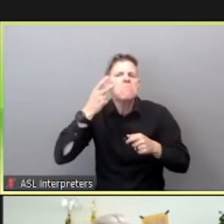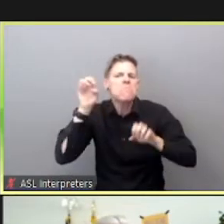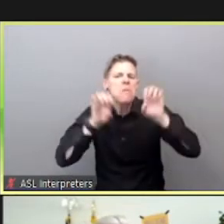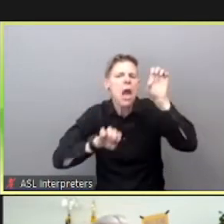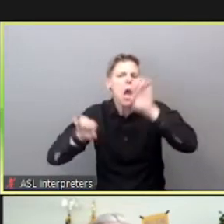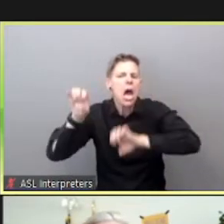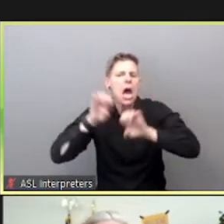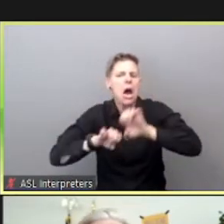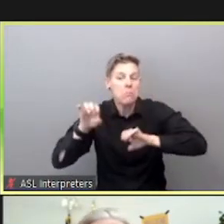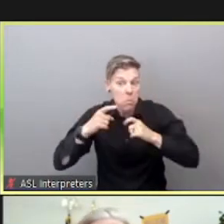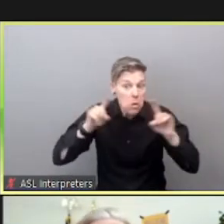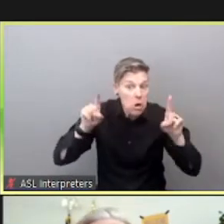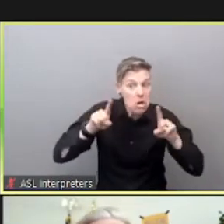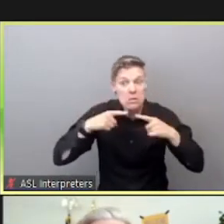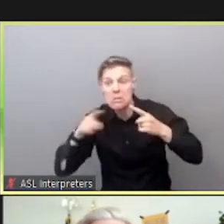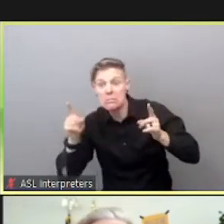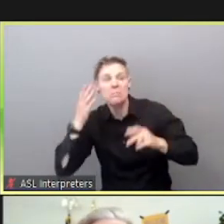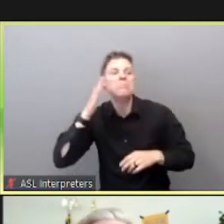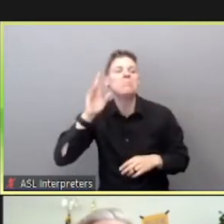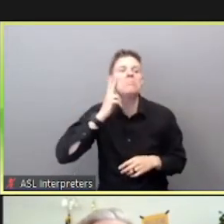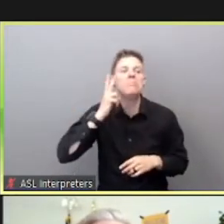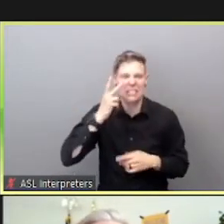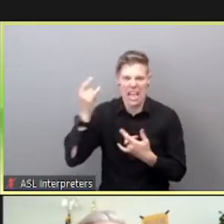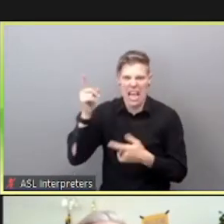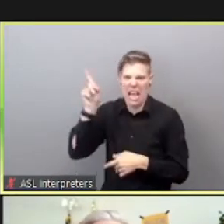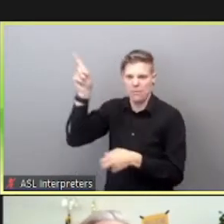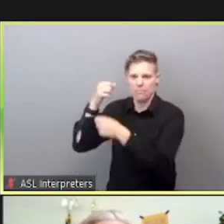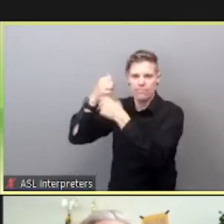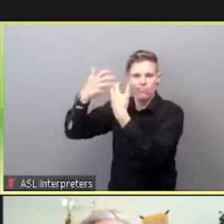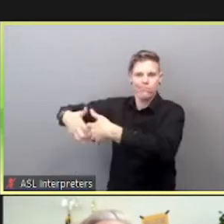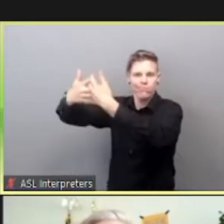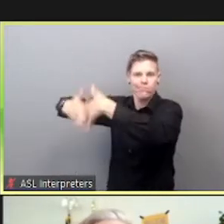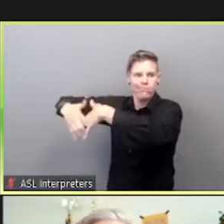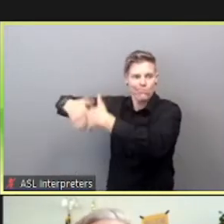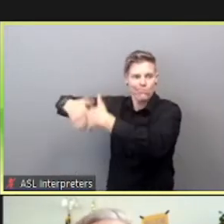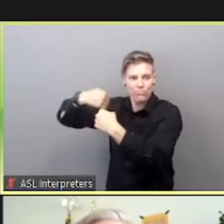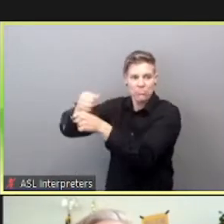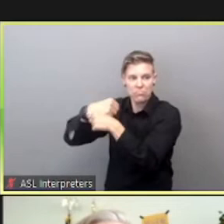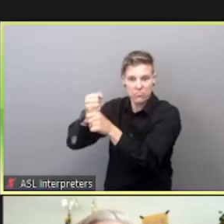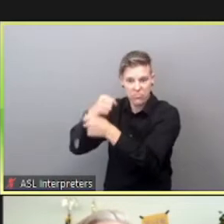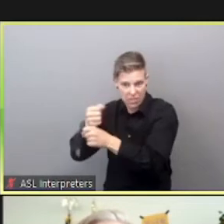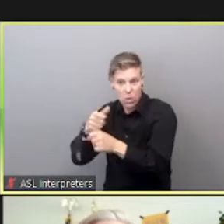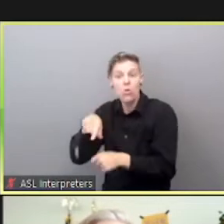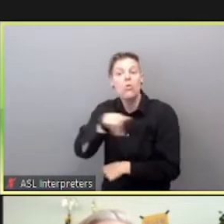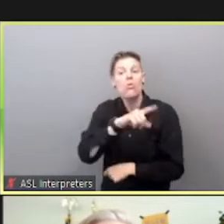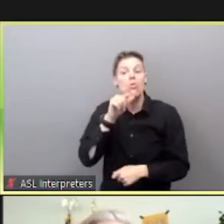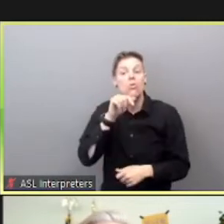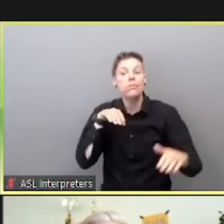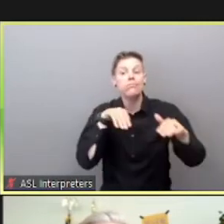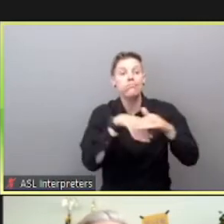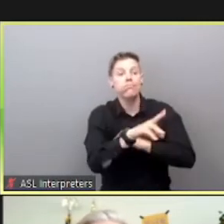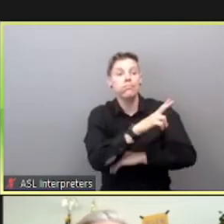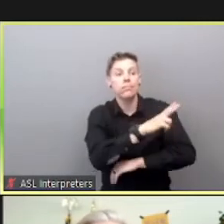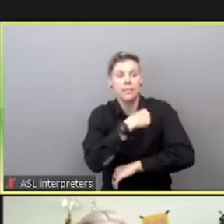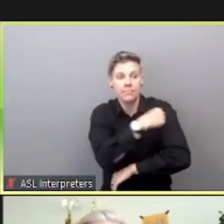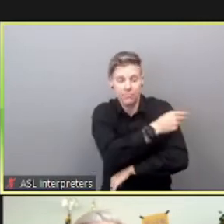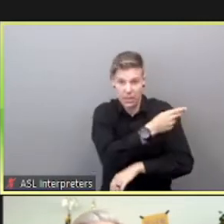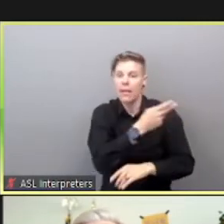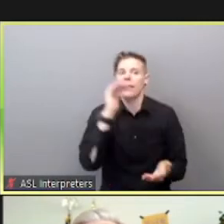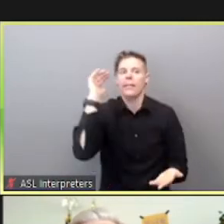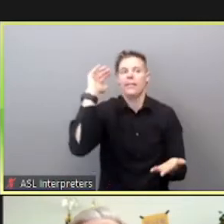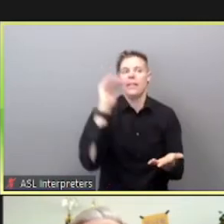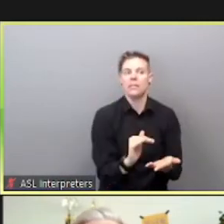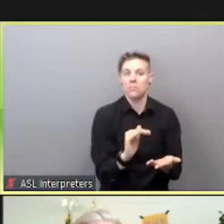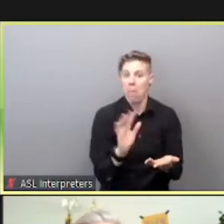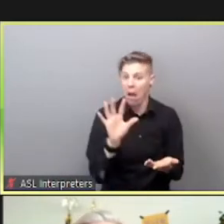claims that hospitalization and death risks are reduced about 50% for mild to moderate infections. So not as